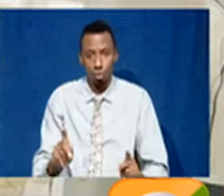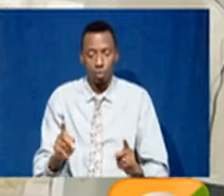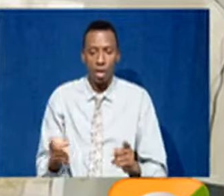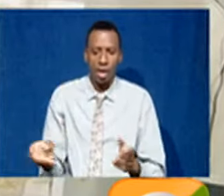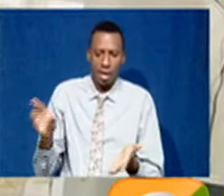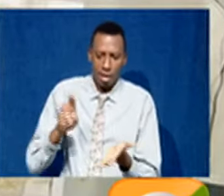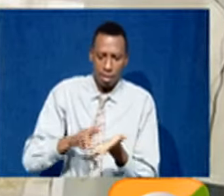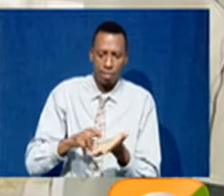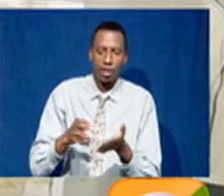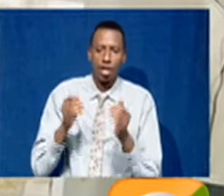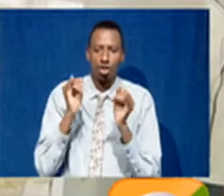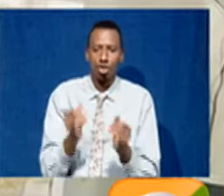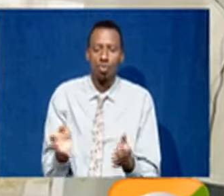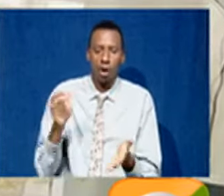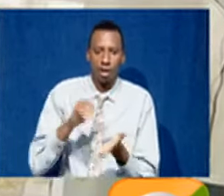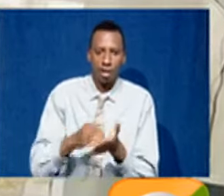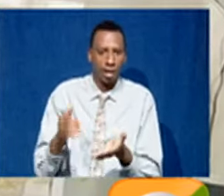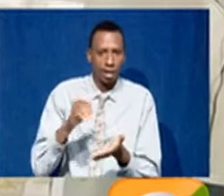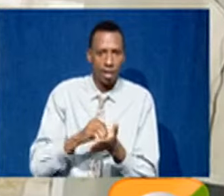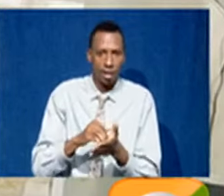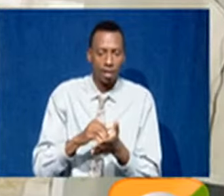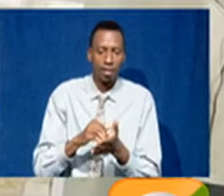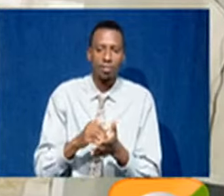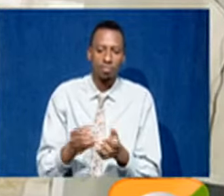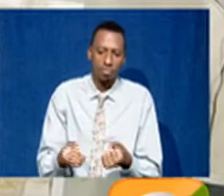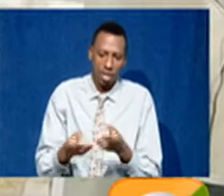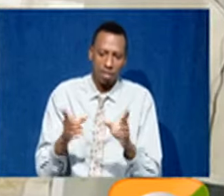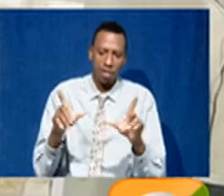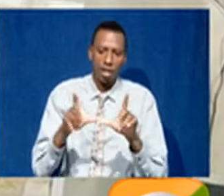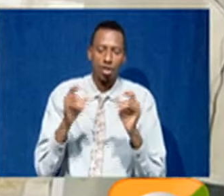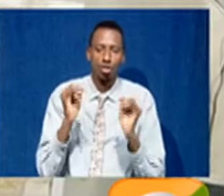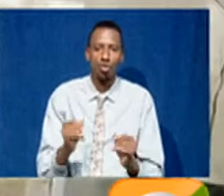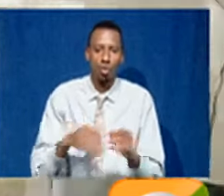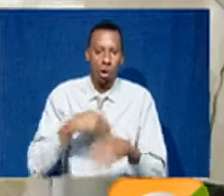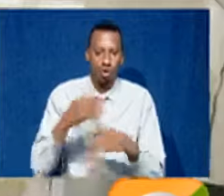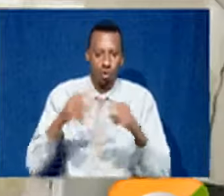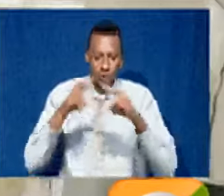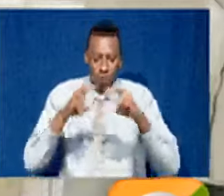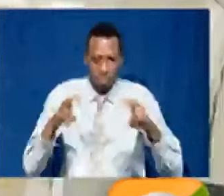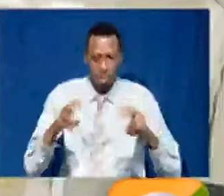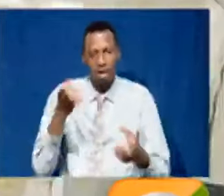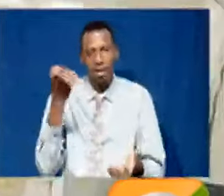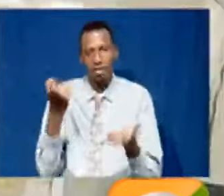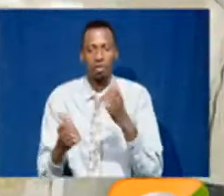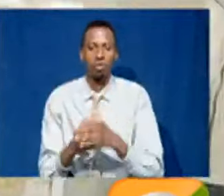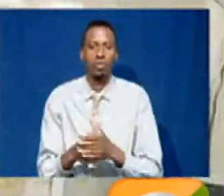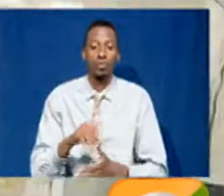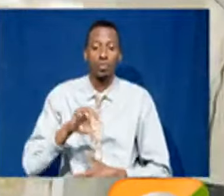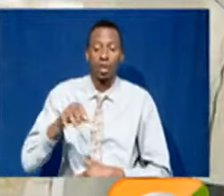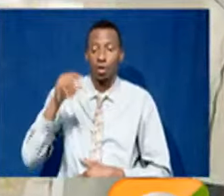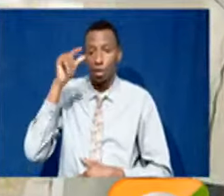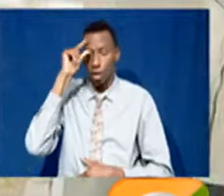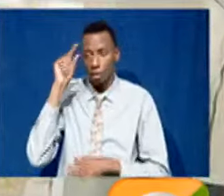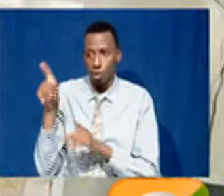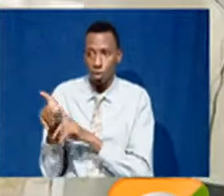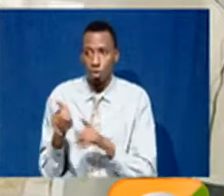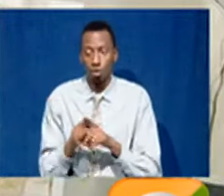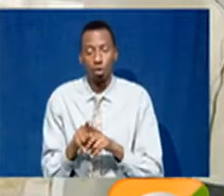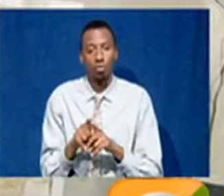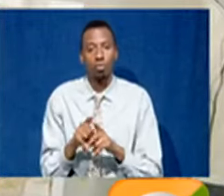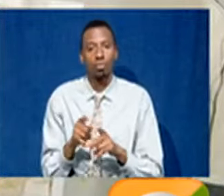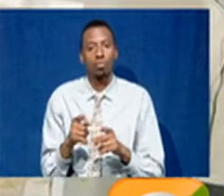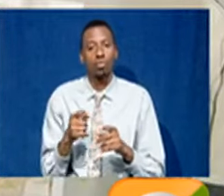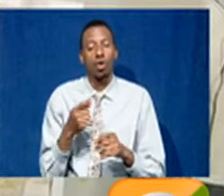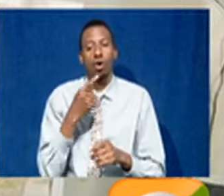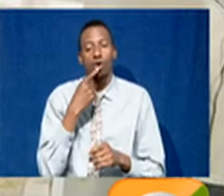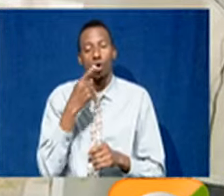renewal of the license contingent upon inspection and evaluation. The county government also stipulates that all